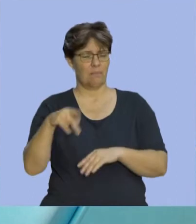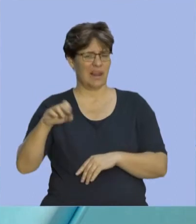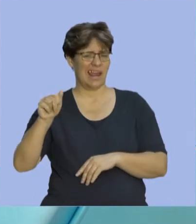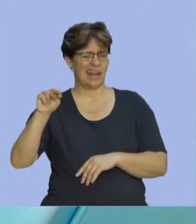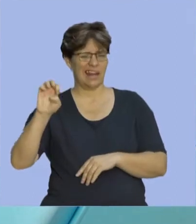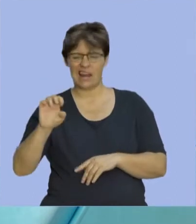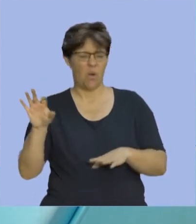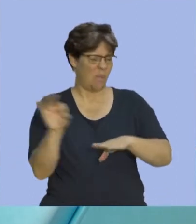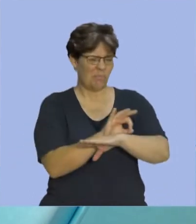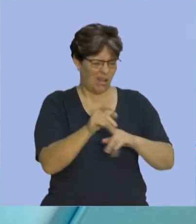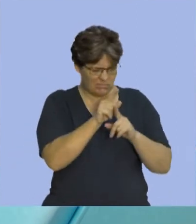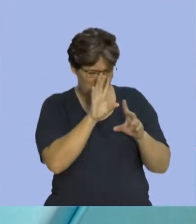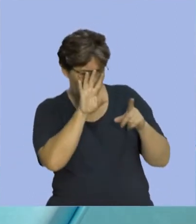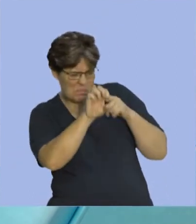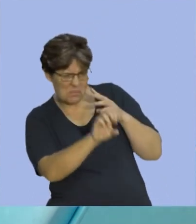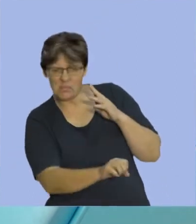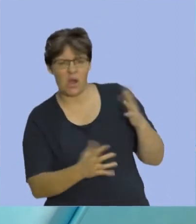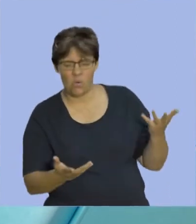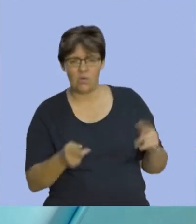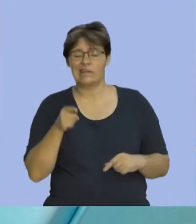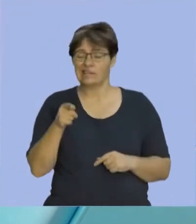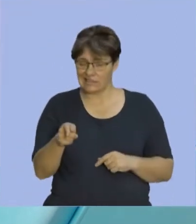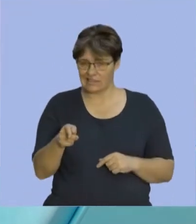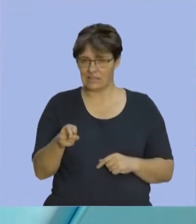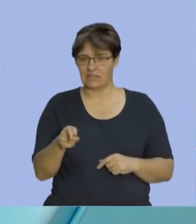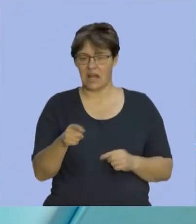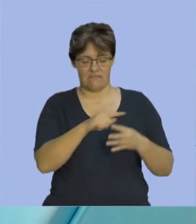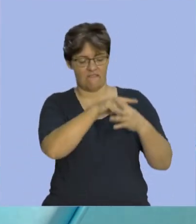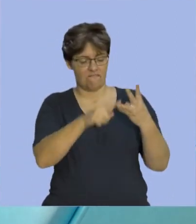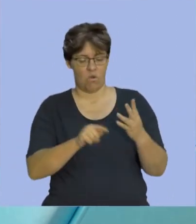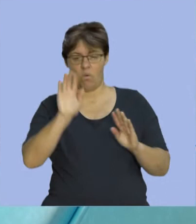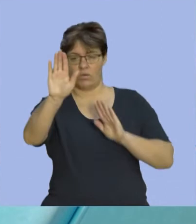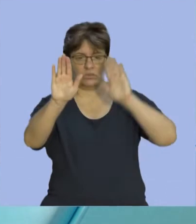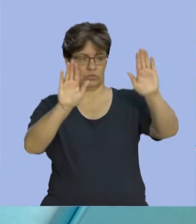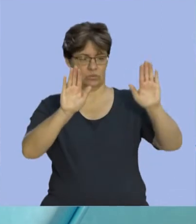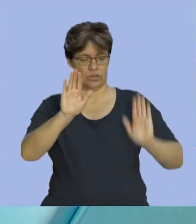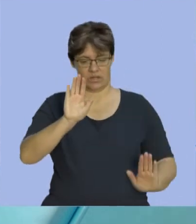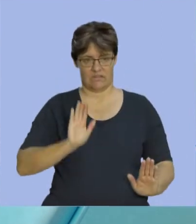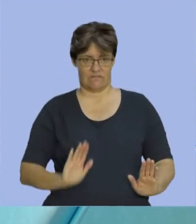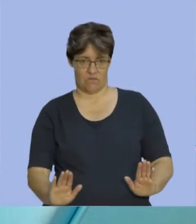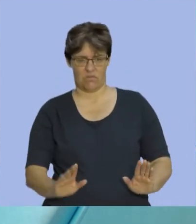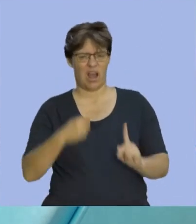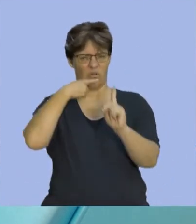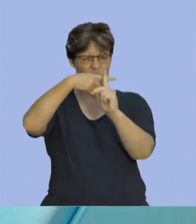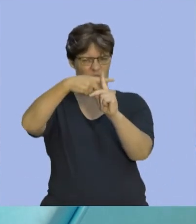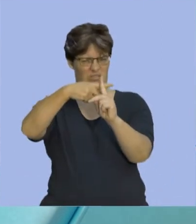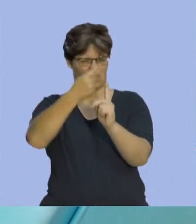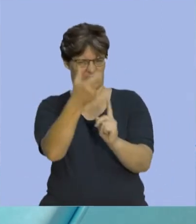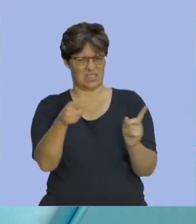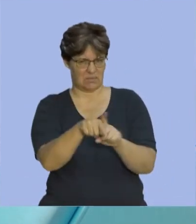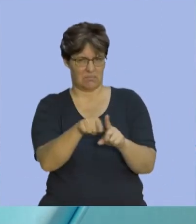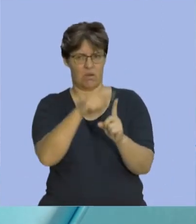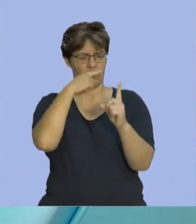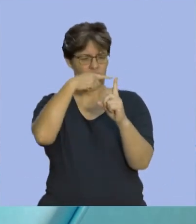angles on a Cartesian plane? Remember again that a Cartesian plane is normally divided into 4 quadrants, because it's more like a